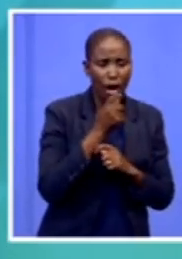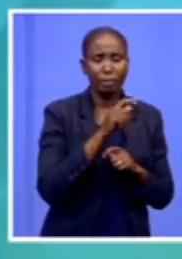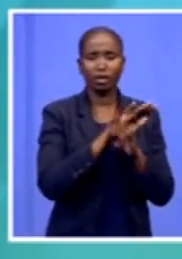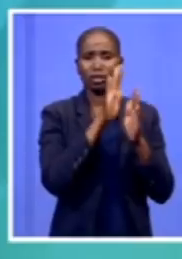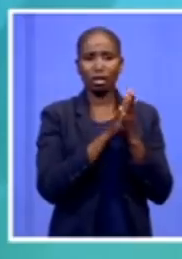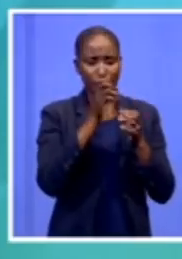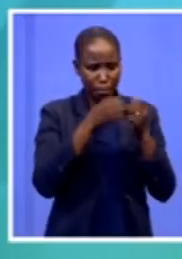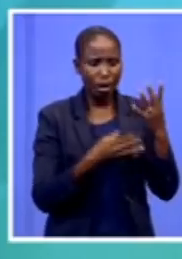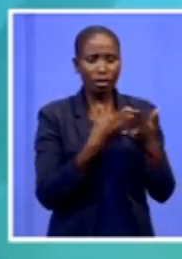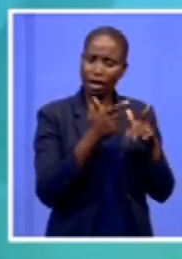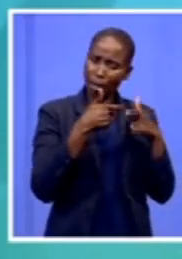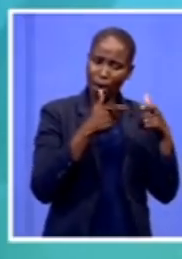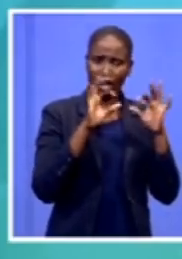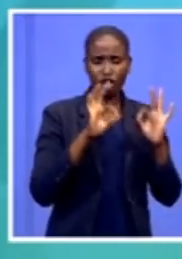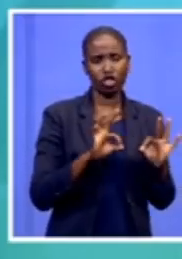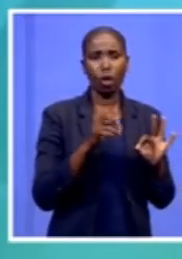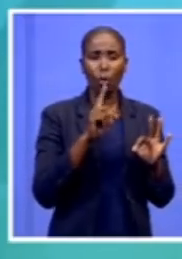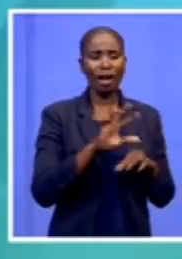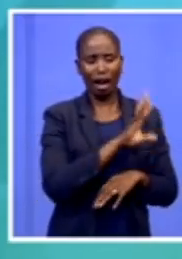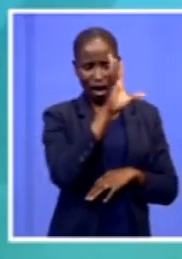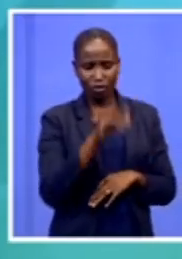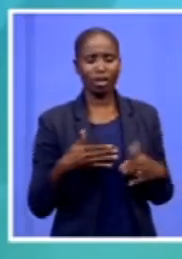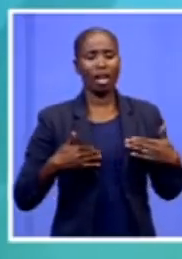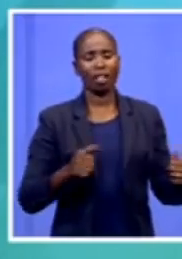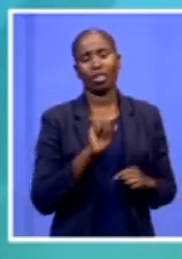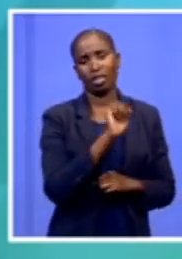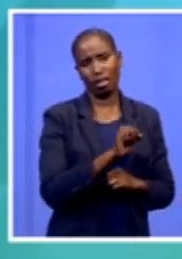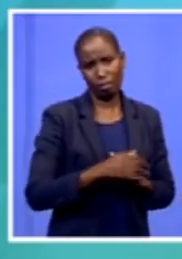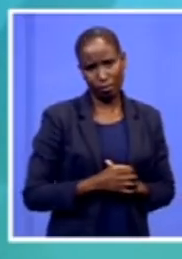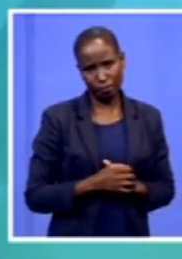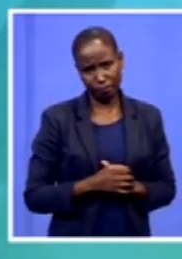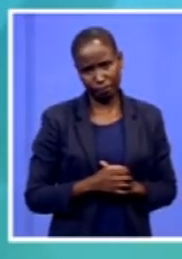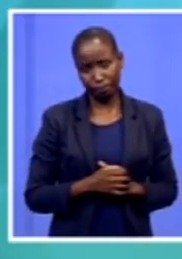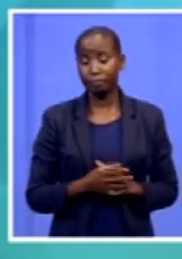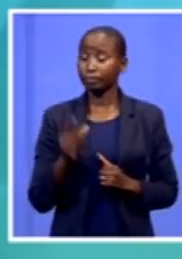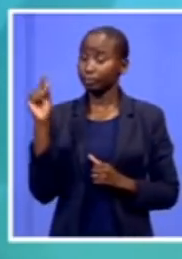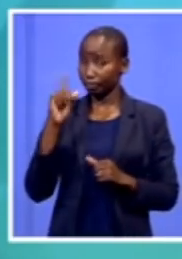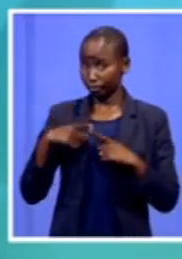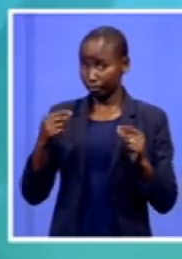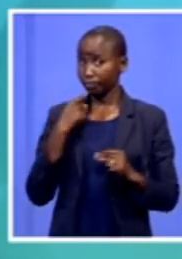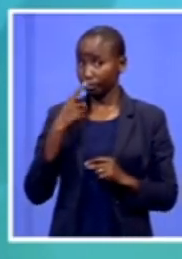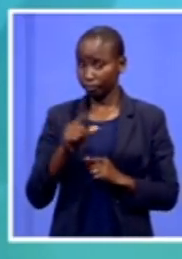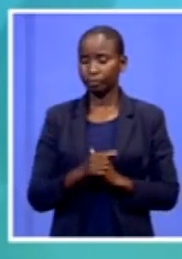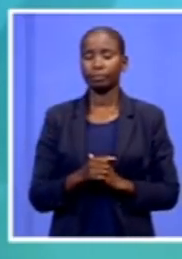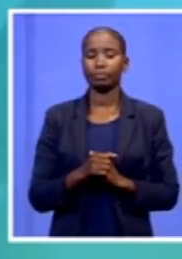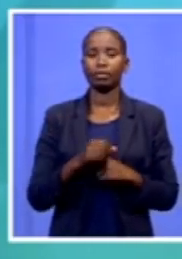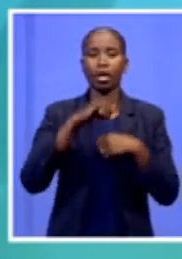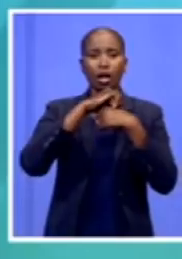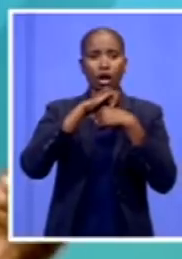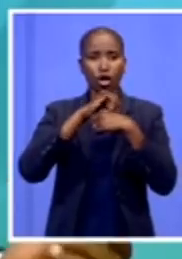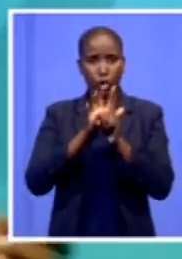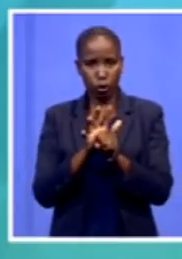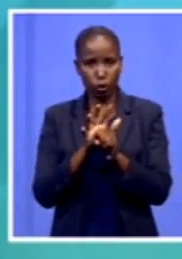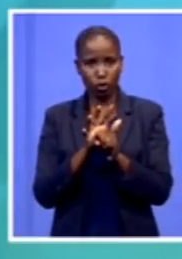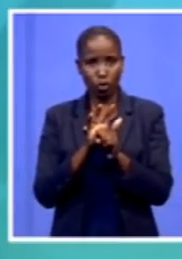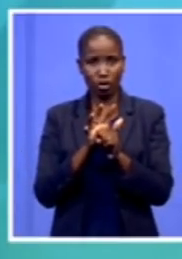health. And let me say as I end, as COVID-19 champion for the African Union, we